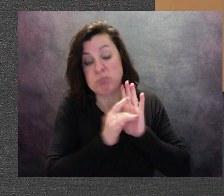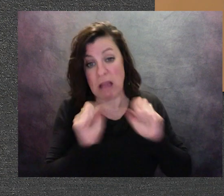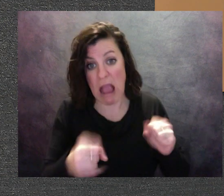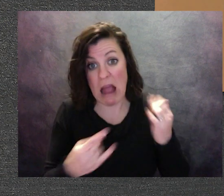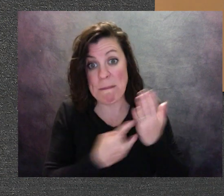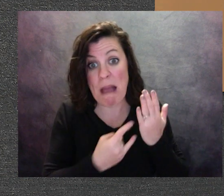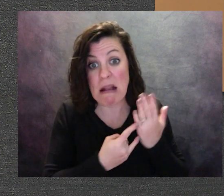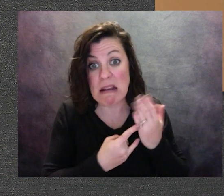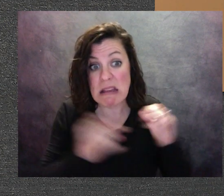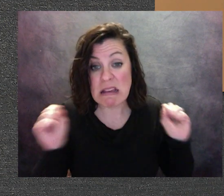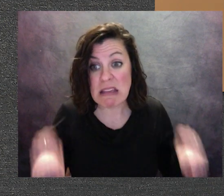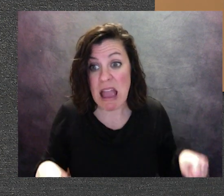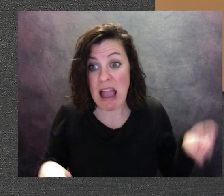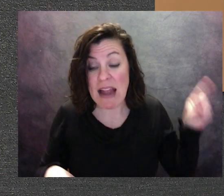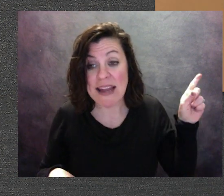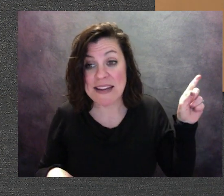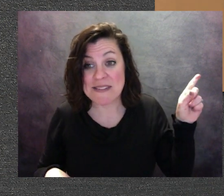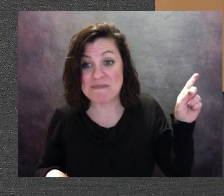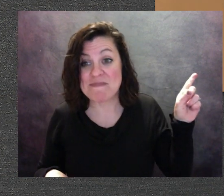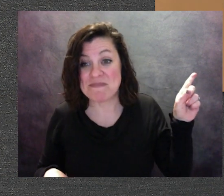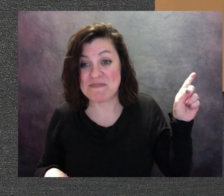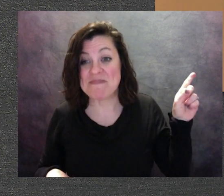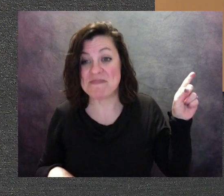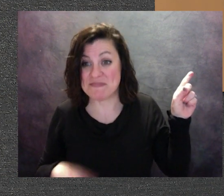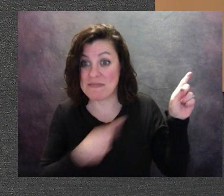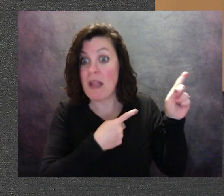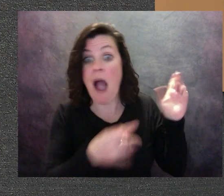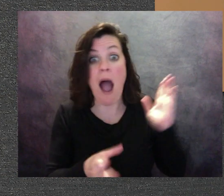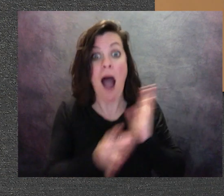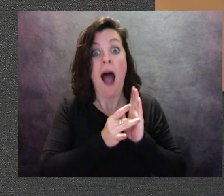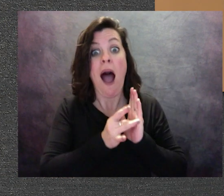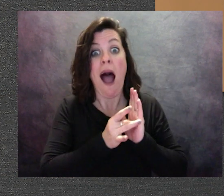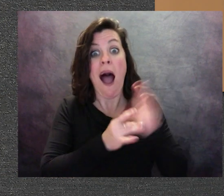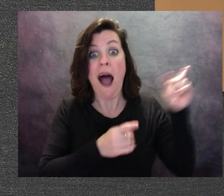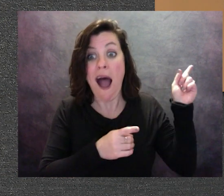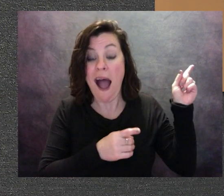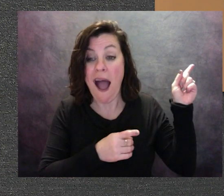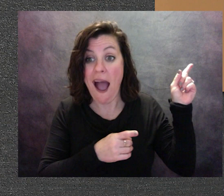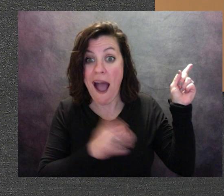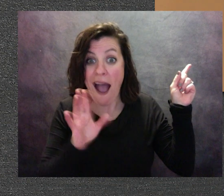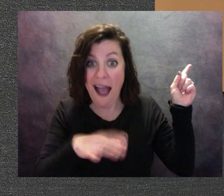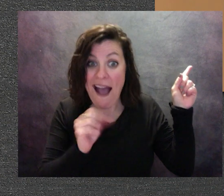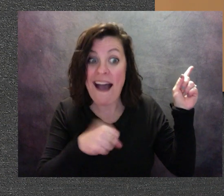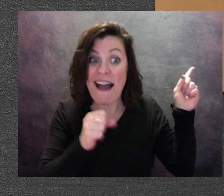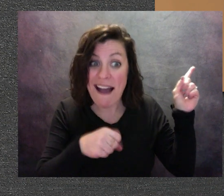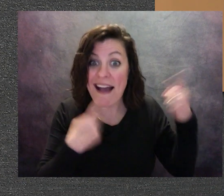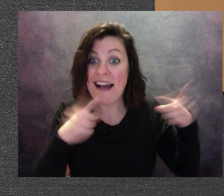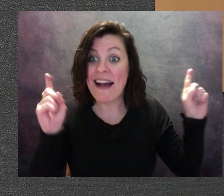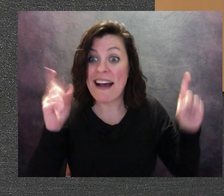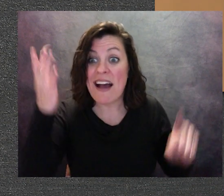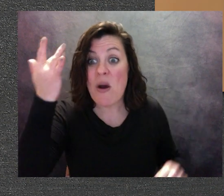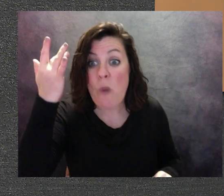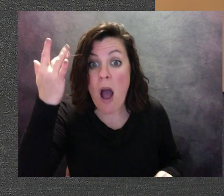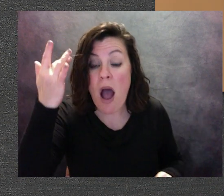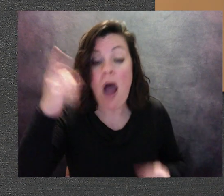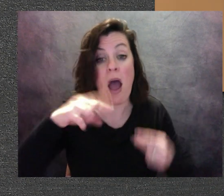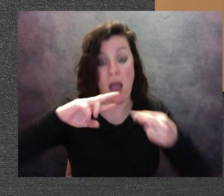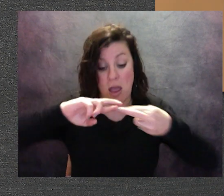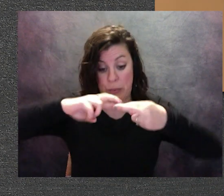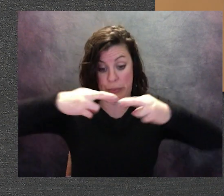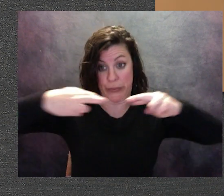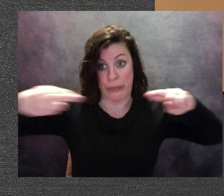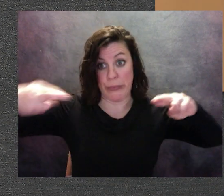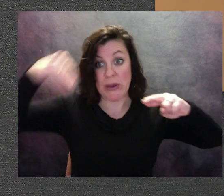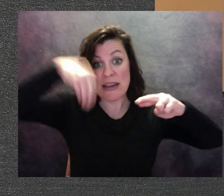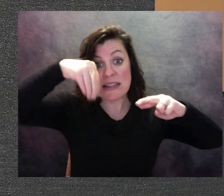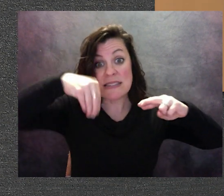see. Here we go. It's stuck. You know why? Because it has metal in it. Did